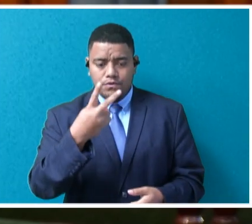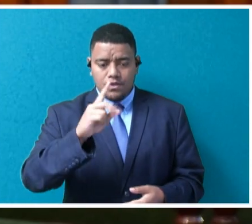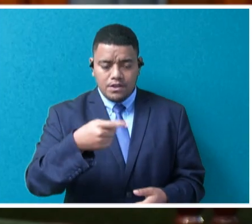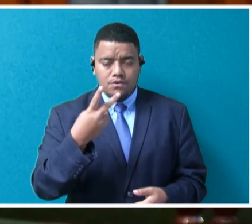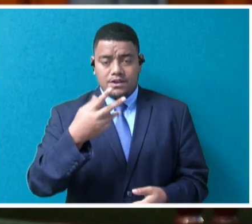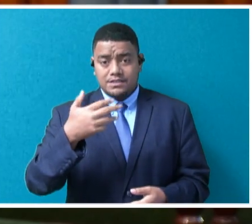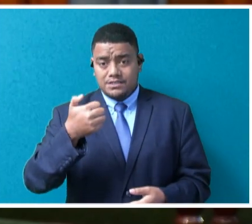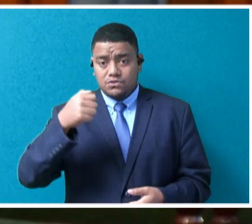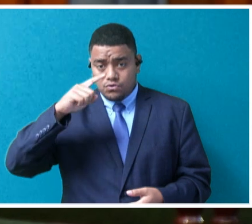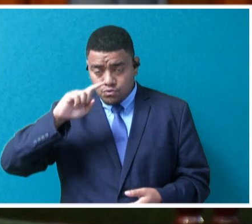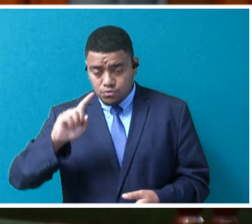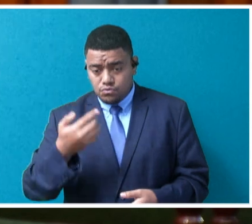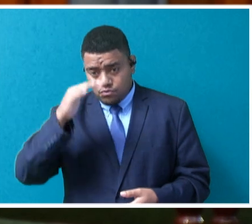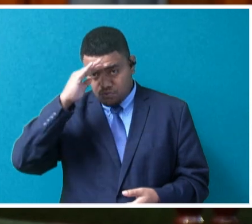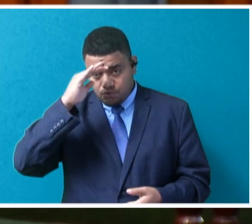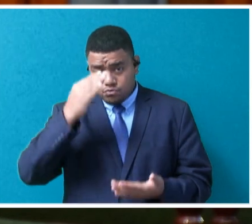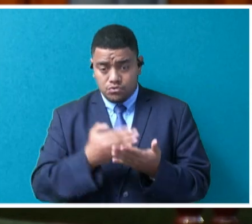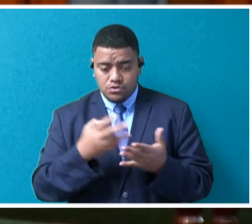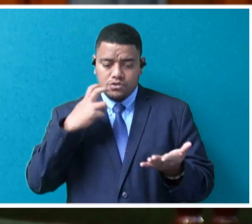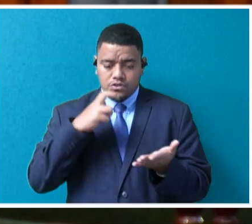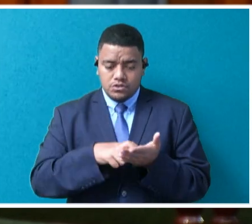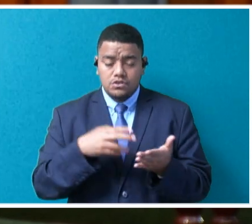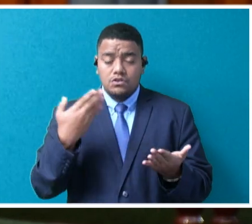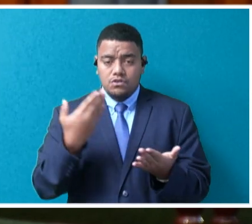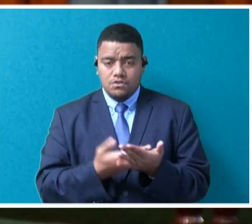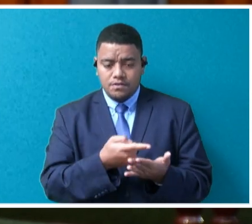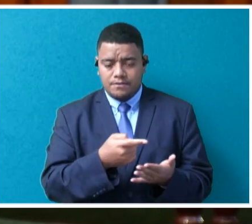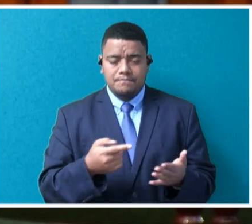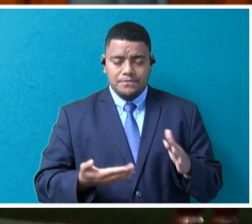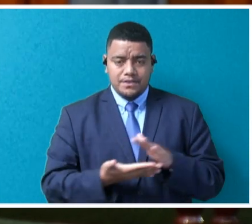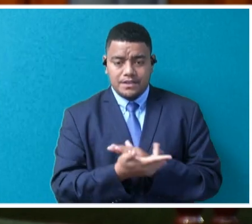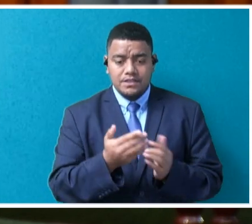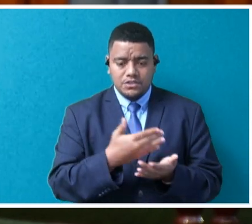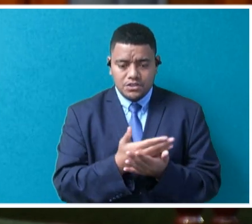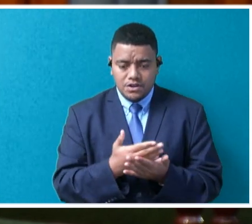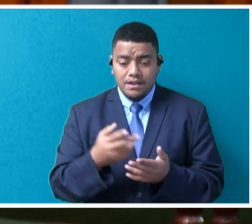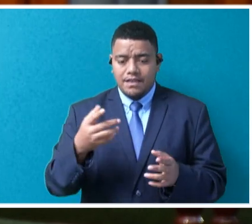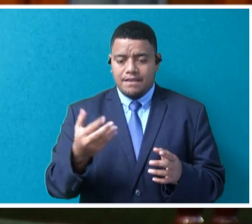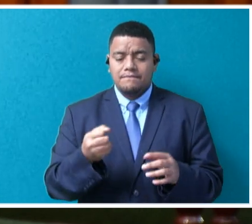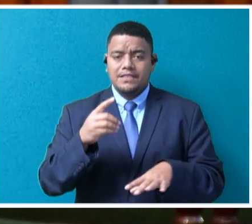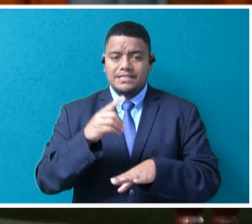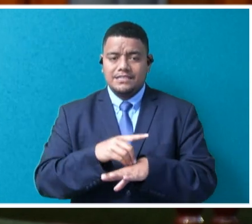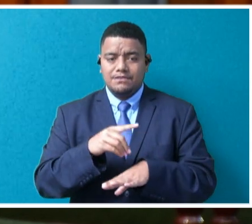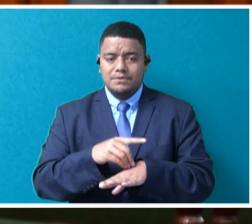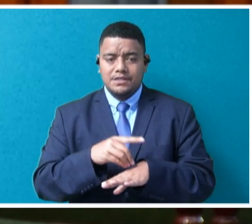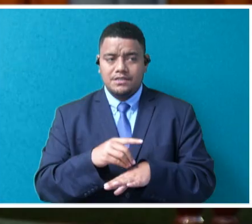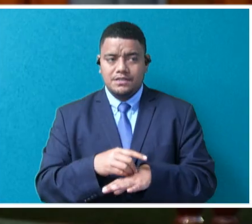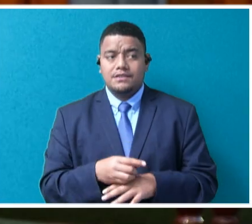2,296 students were registered on FEMIS as having some form of disability. Of